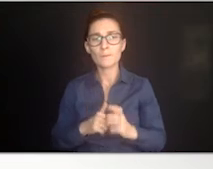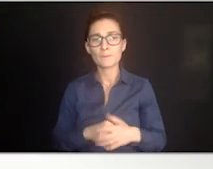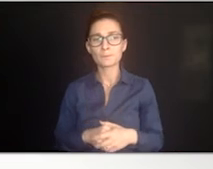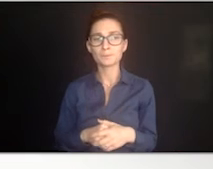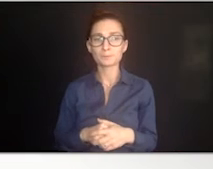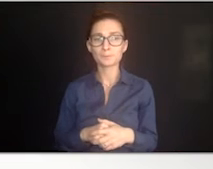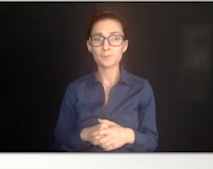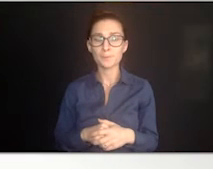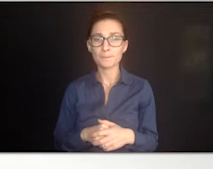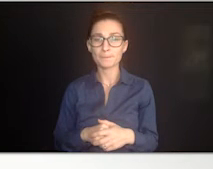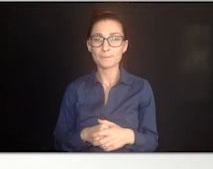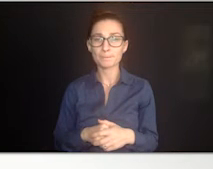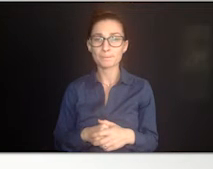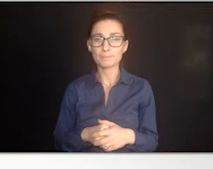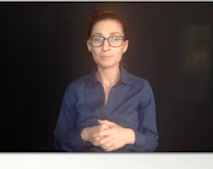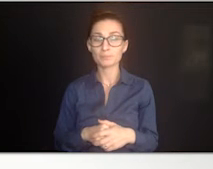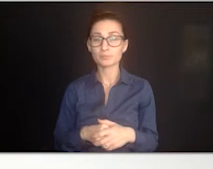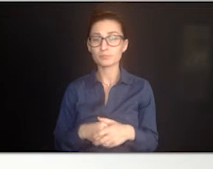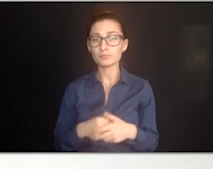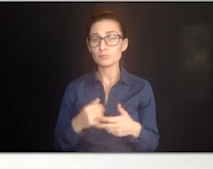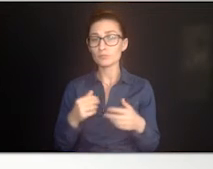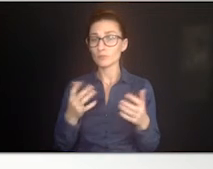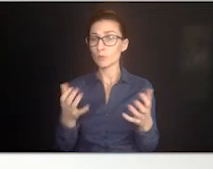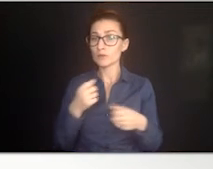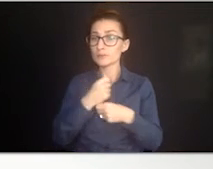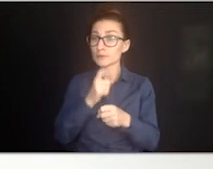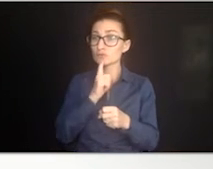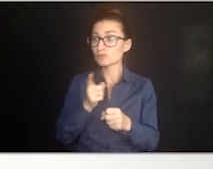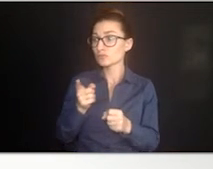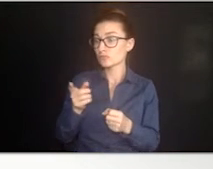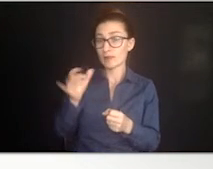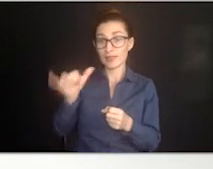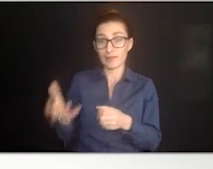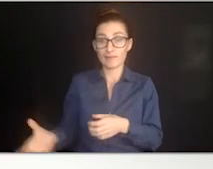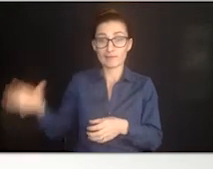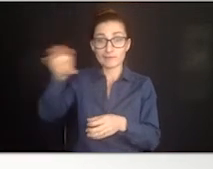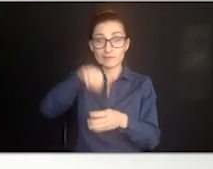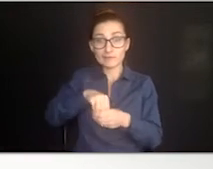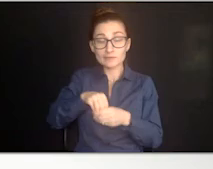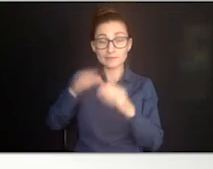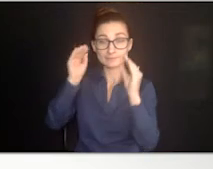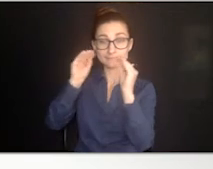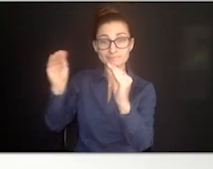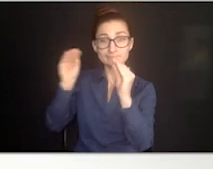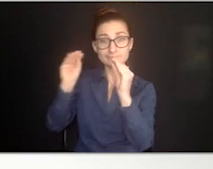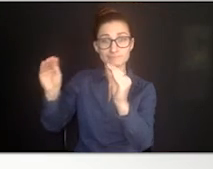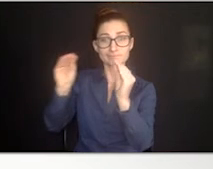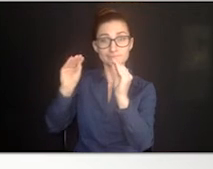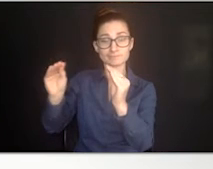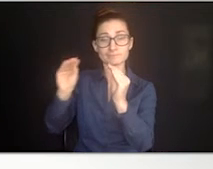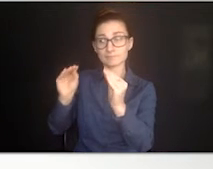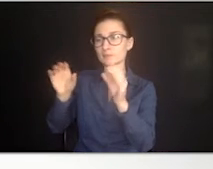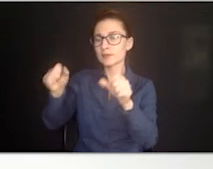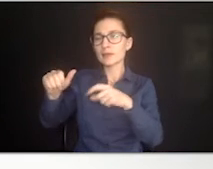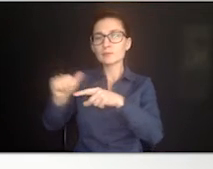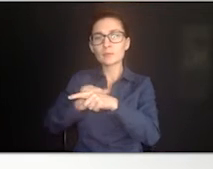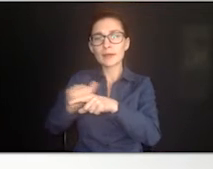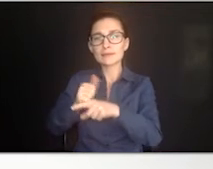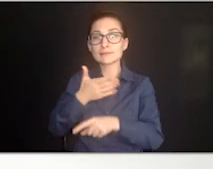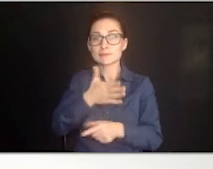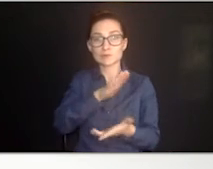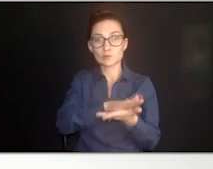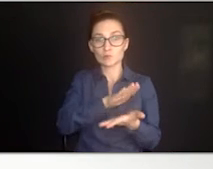themselves? We want to make sure that we're building that into the program as they're learning, they're practicing it in